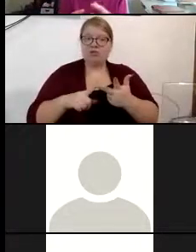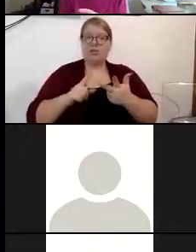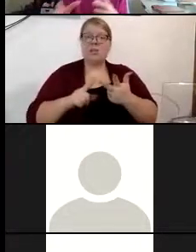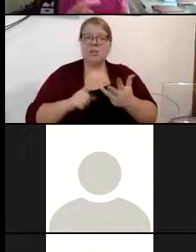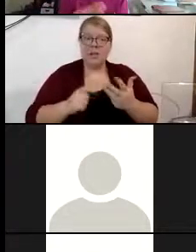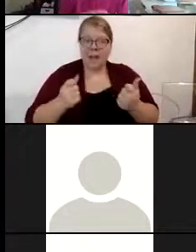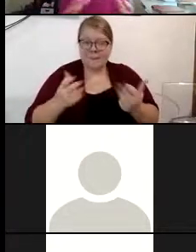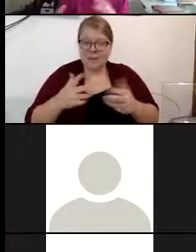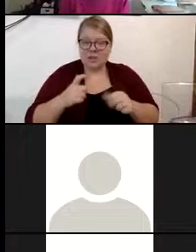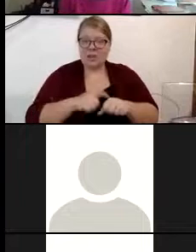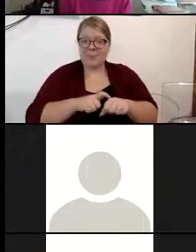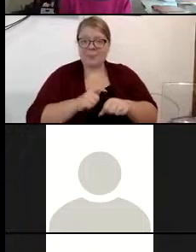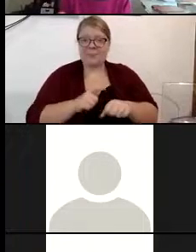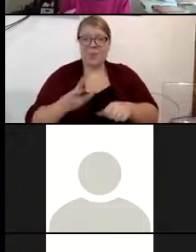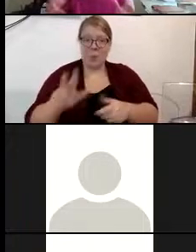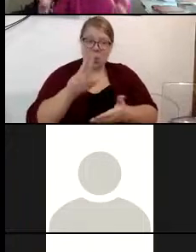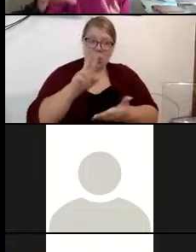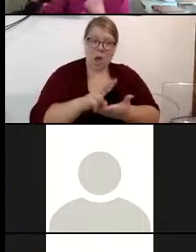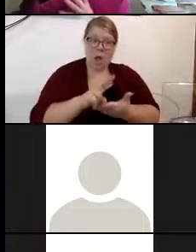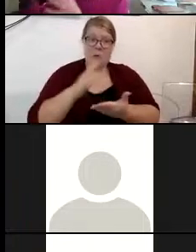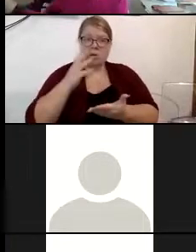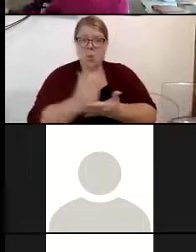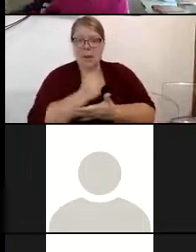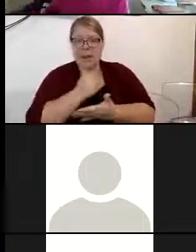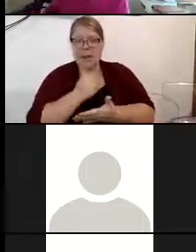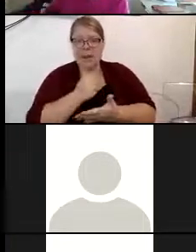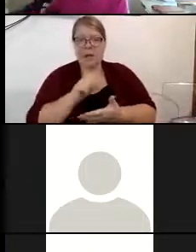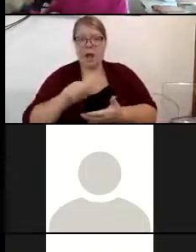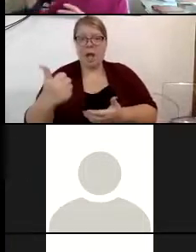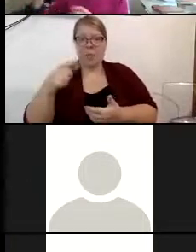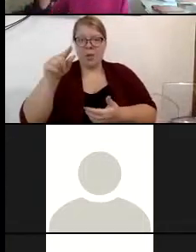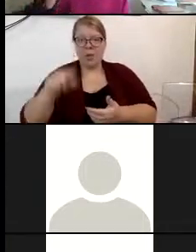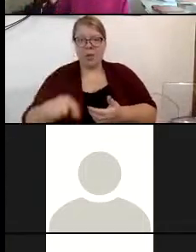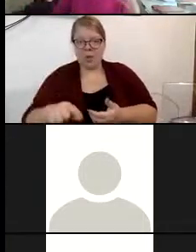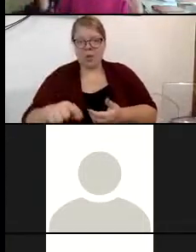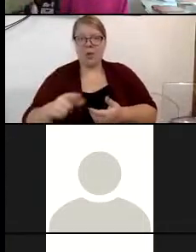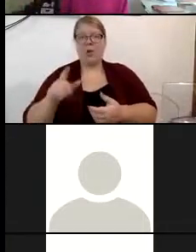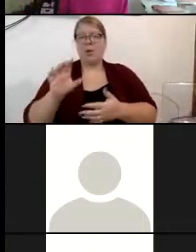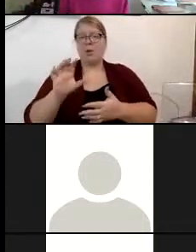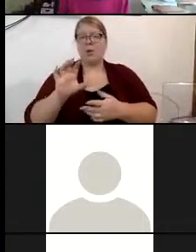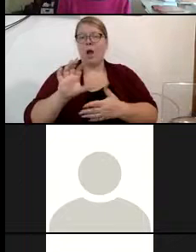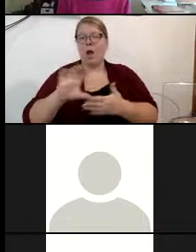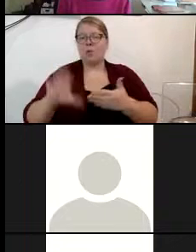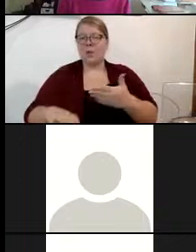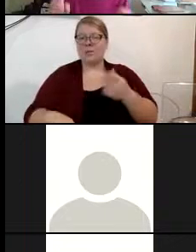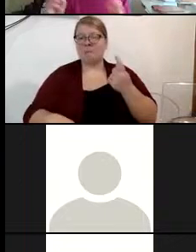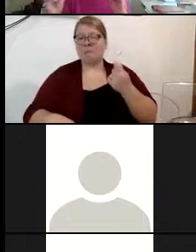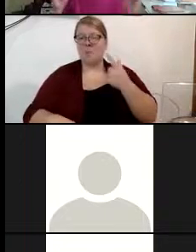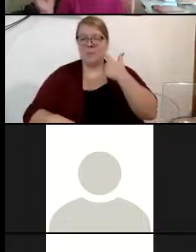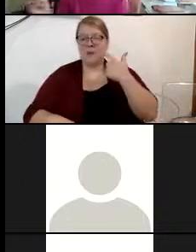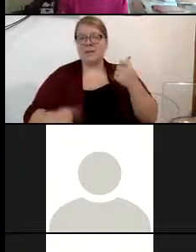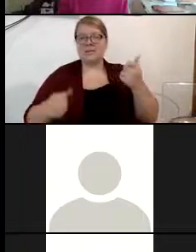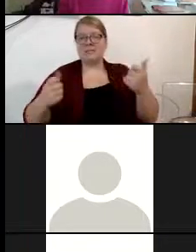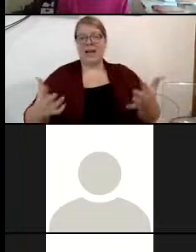spend? Did you win or lose? And what were the other consequences? Because most of our clients have a lot